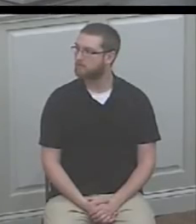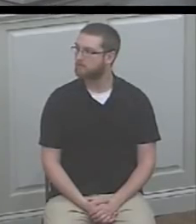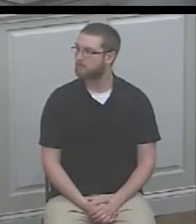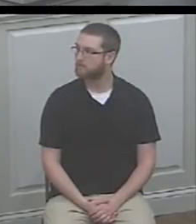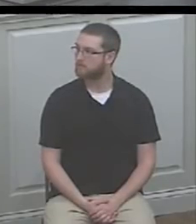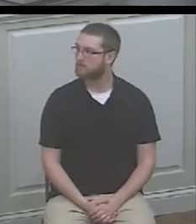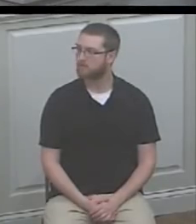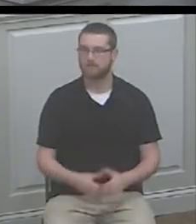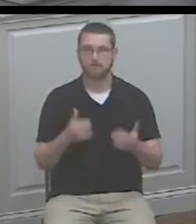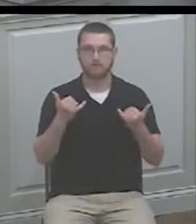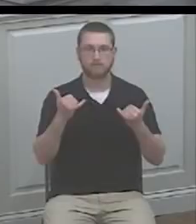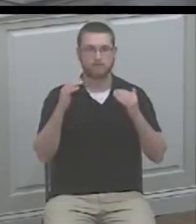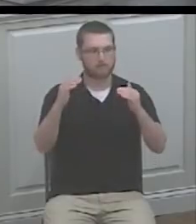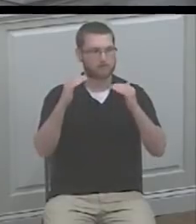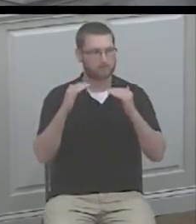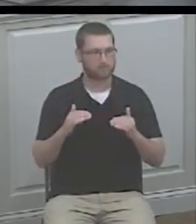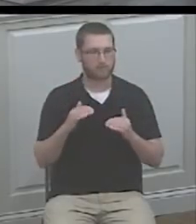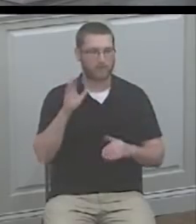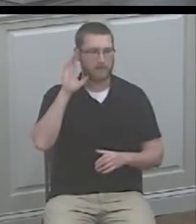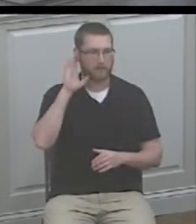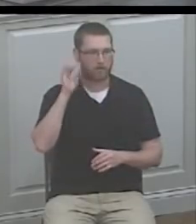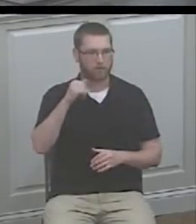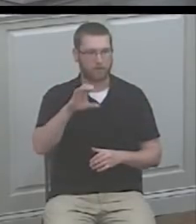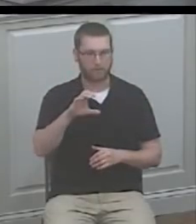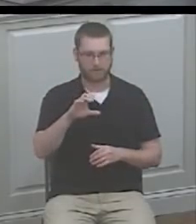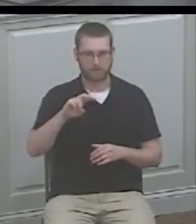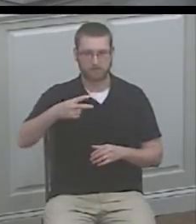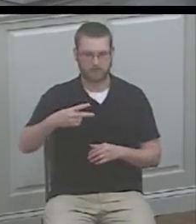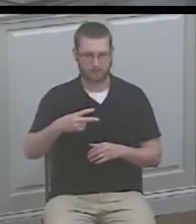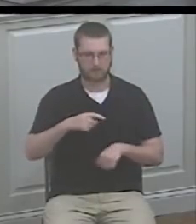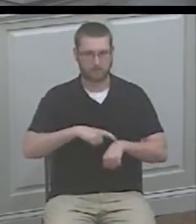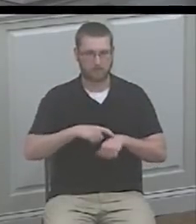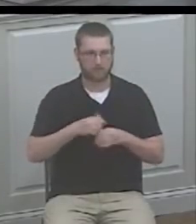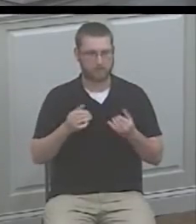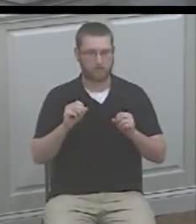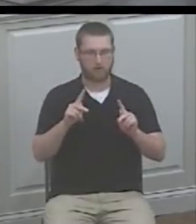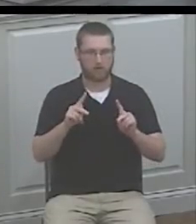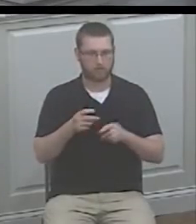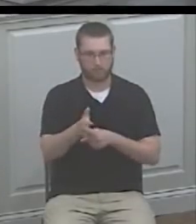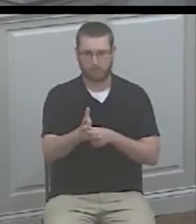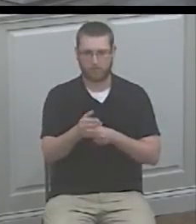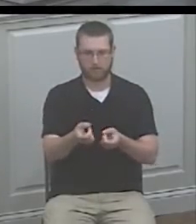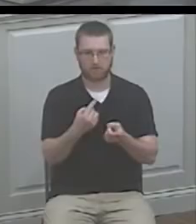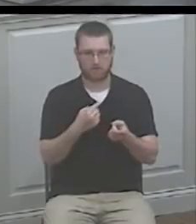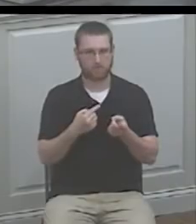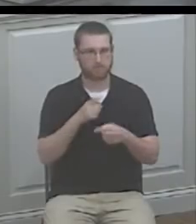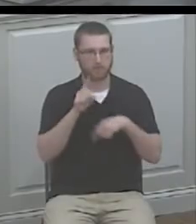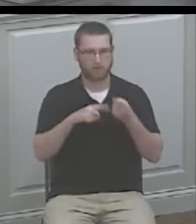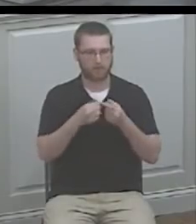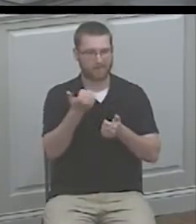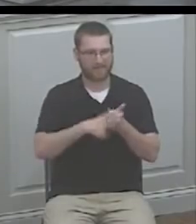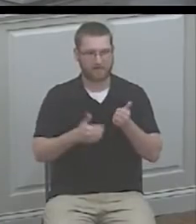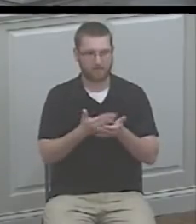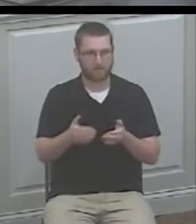We are in that section, as I promised, called Hear the Public. This is the opportunity for the public to take 3 minutes to address any item that is not